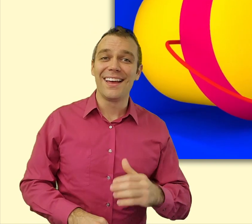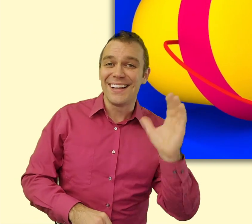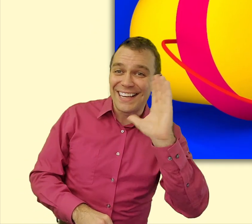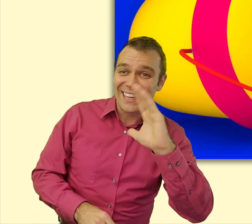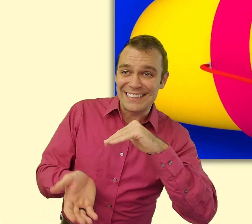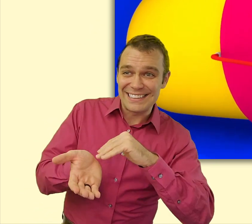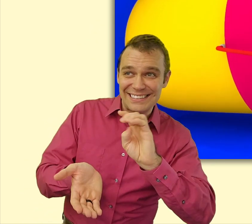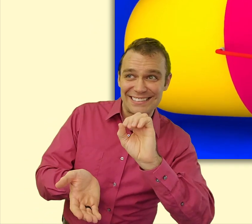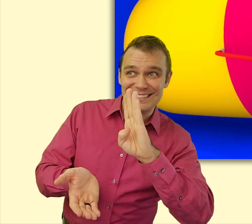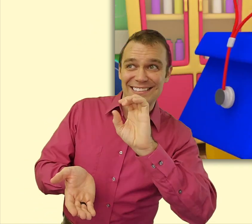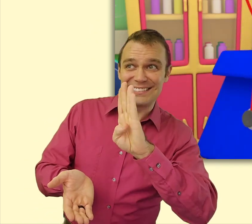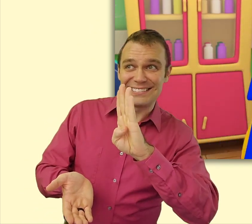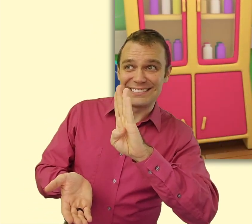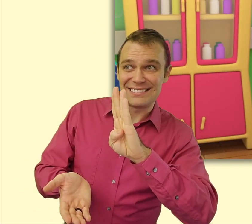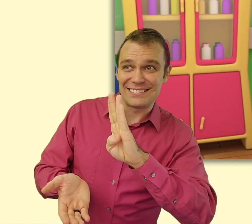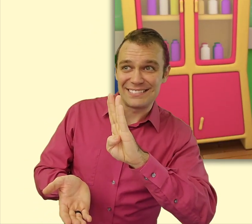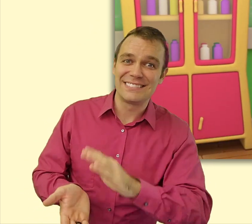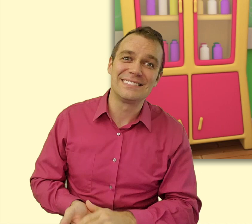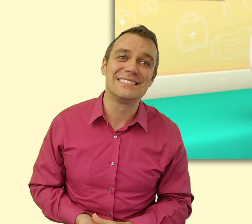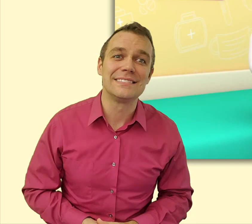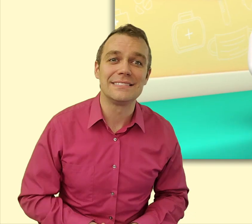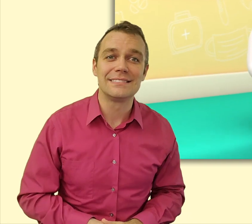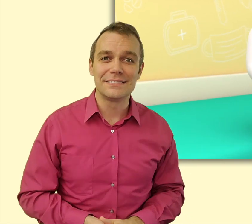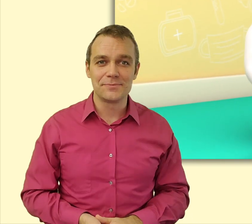I'm back, Dr. Bob.